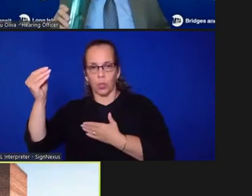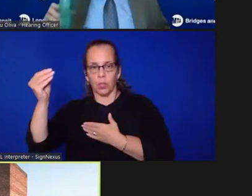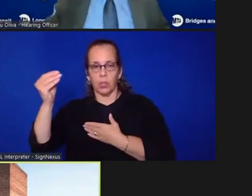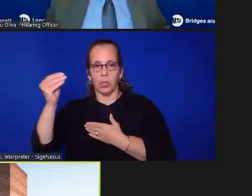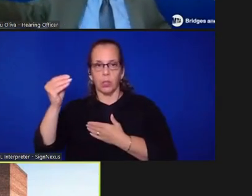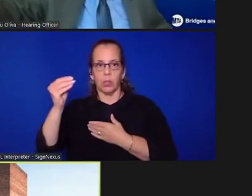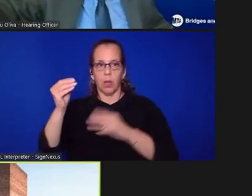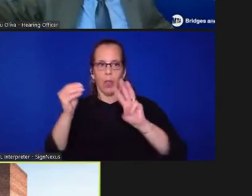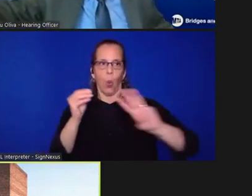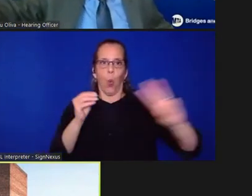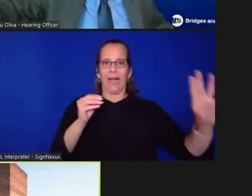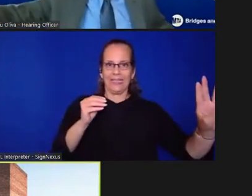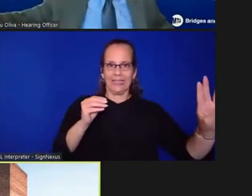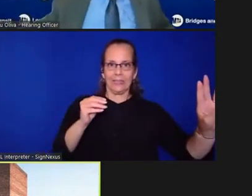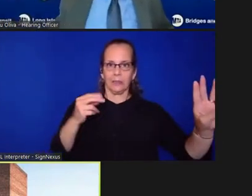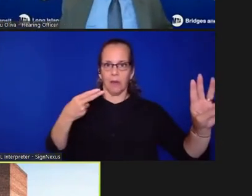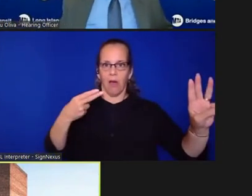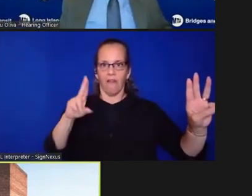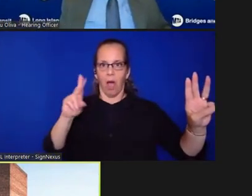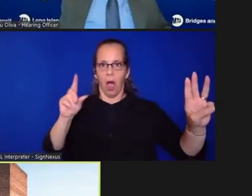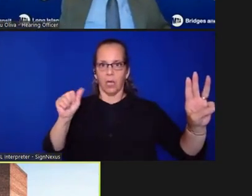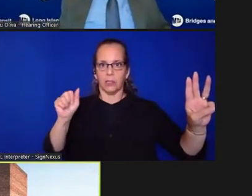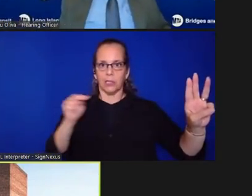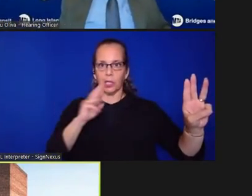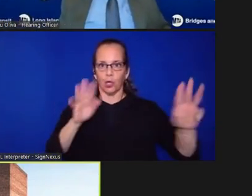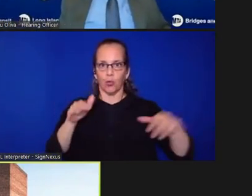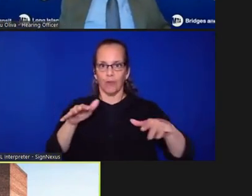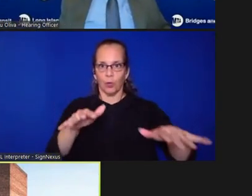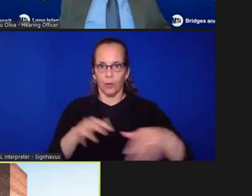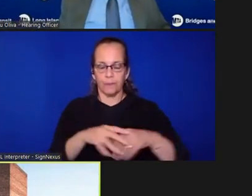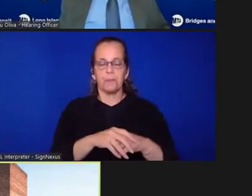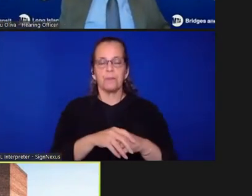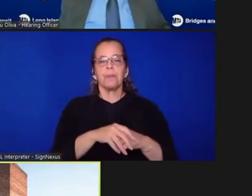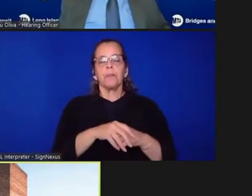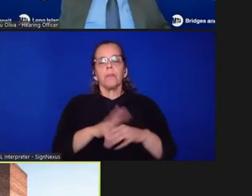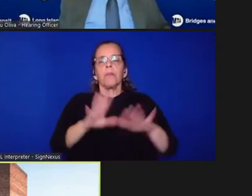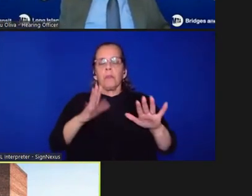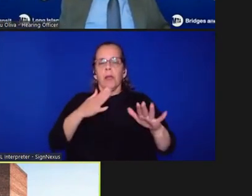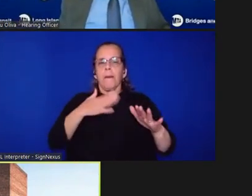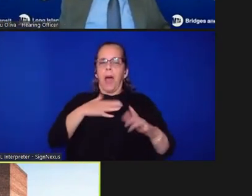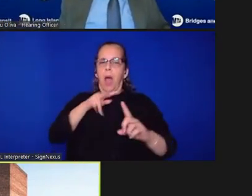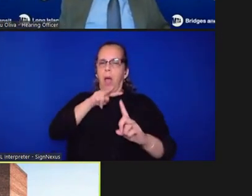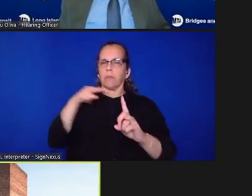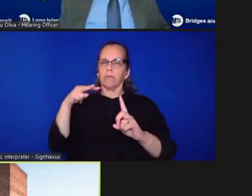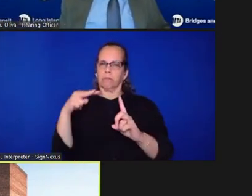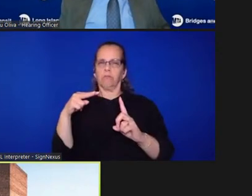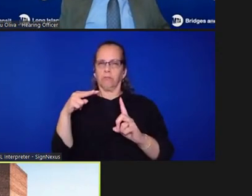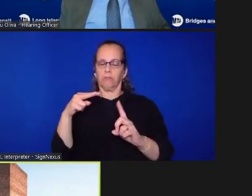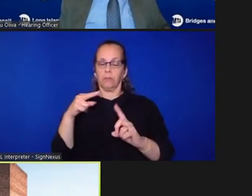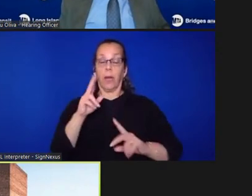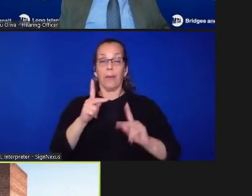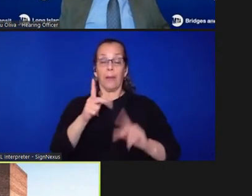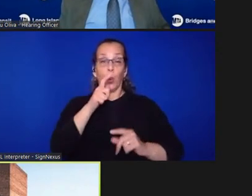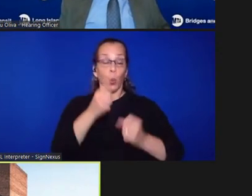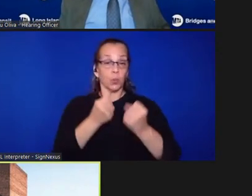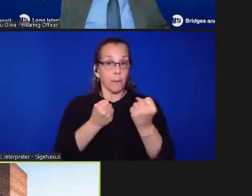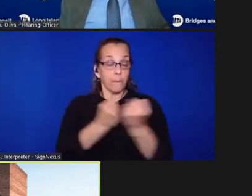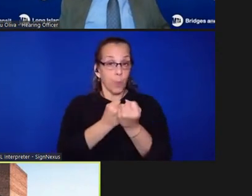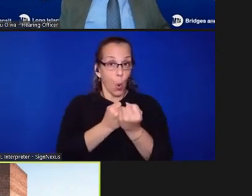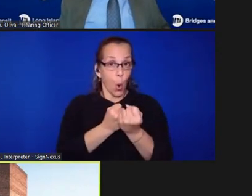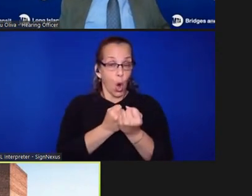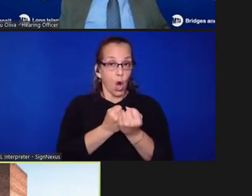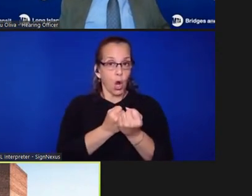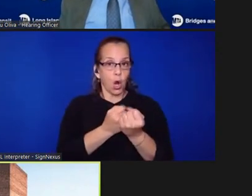Hudson Etc so my take is that the people who are passionately in support of I've been here